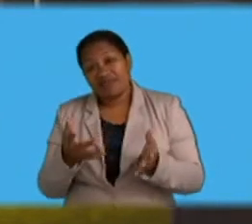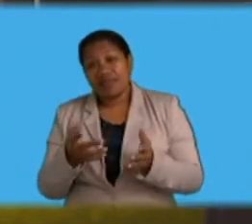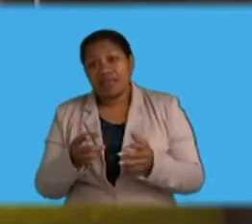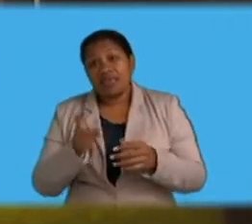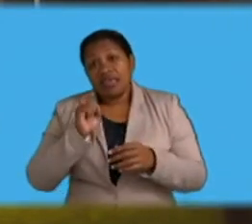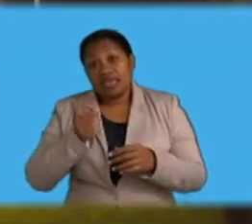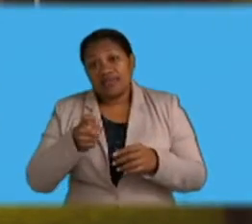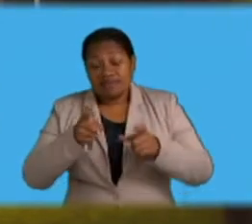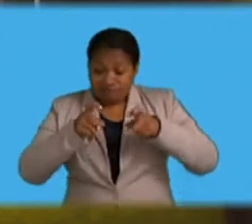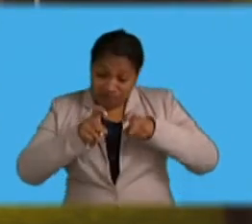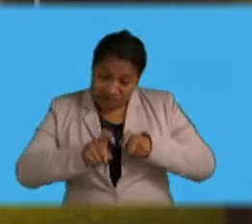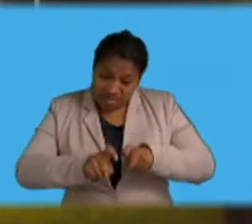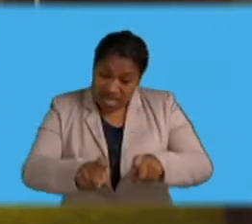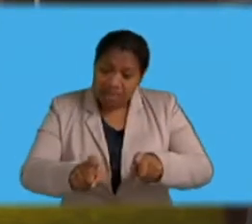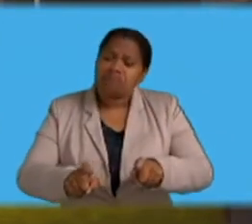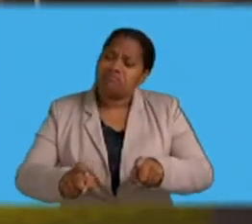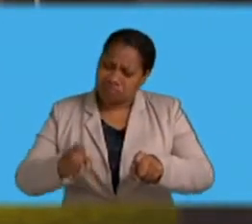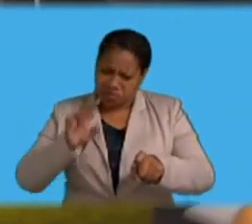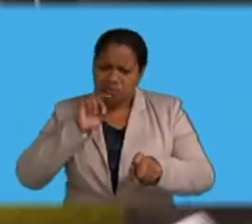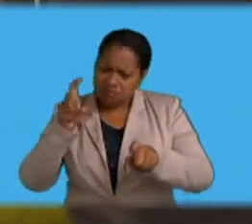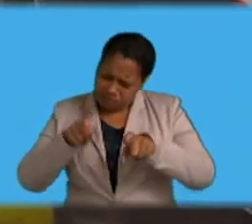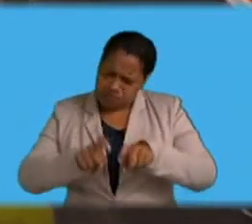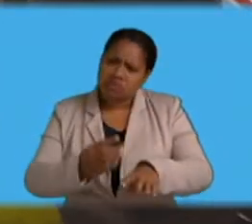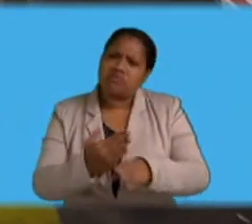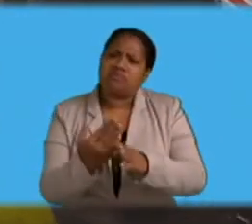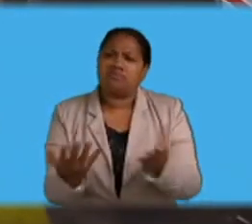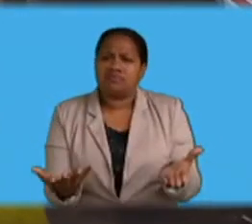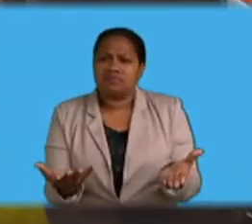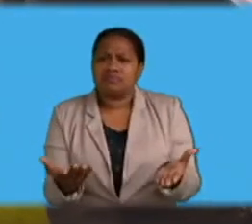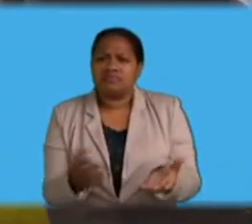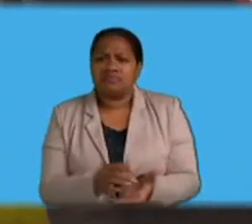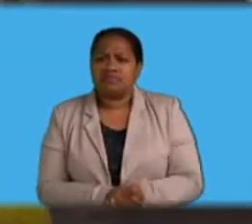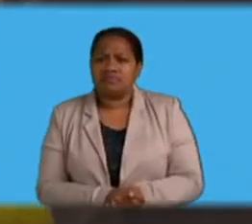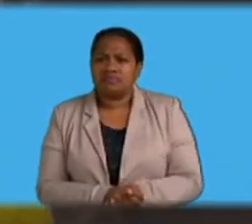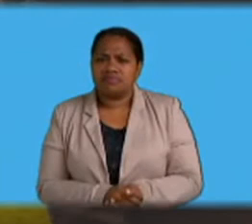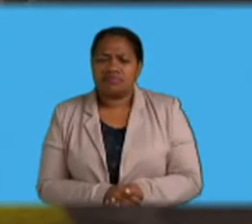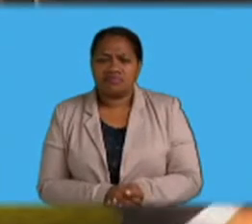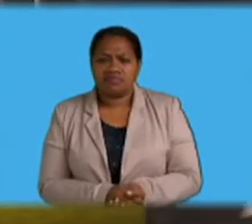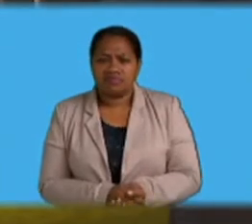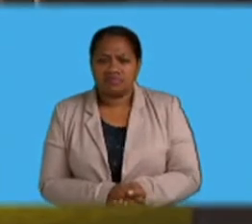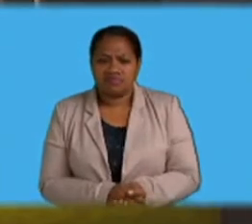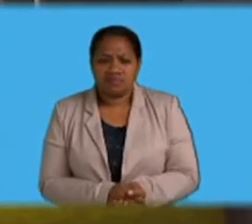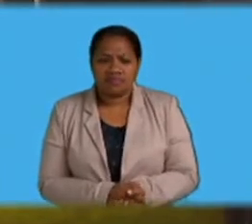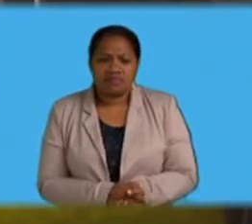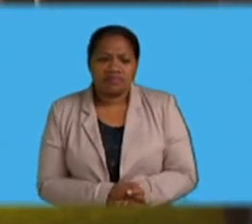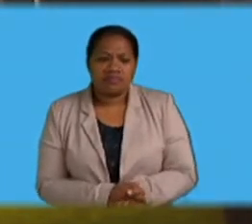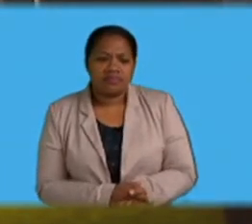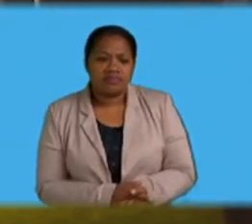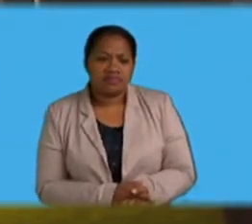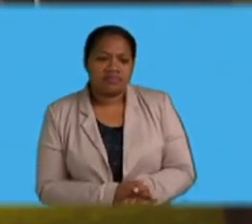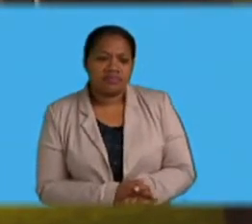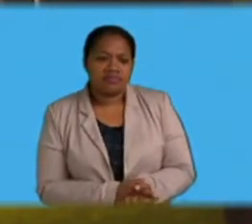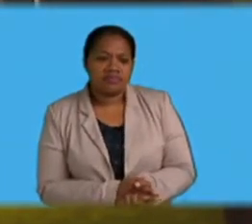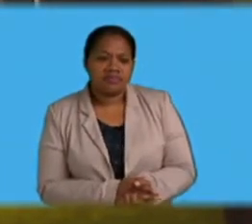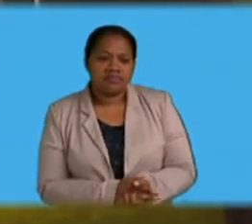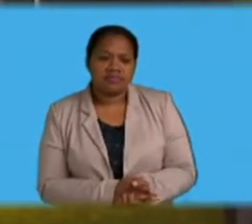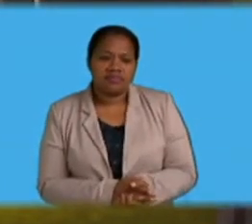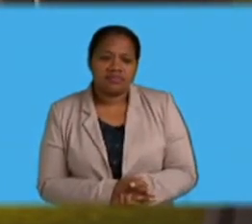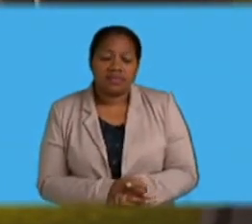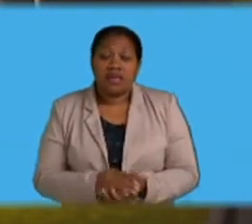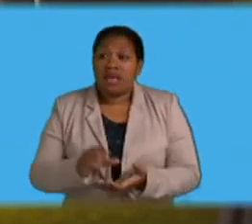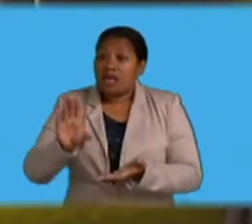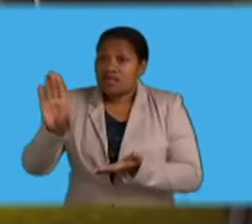you go along. Now, Madam Speaker, the compensation, of course, comes in, for example, if there is a